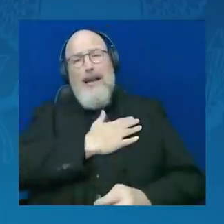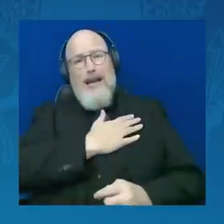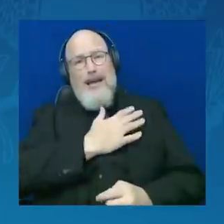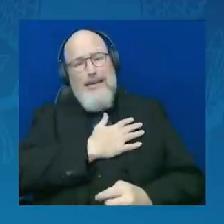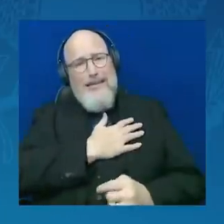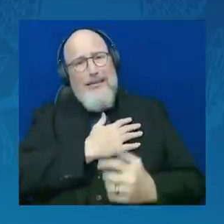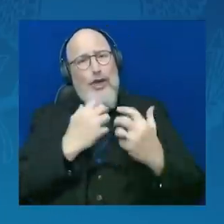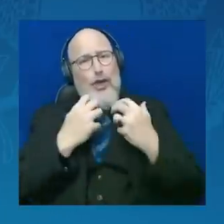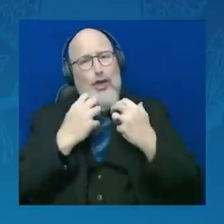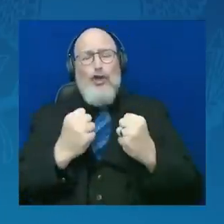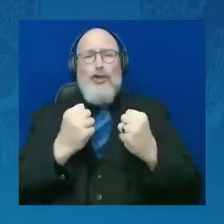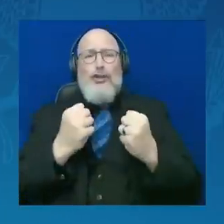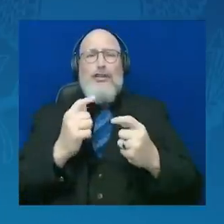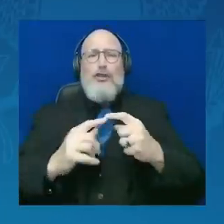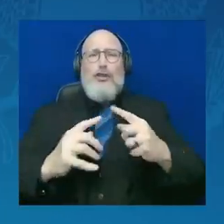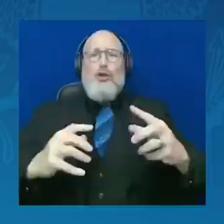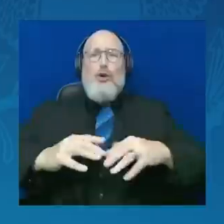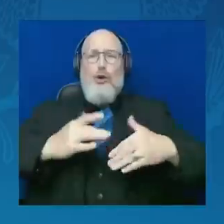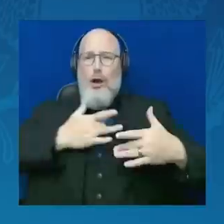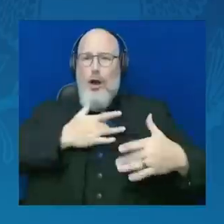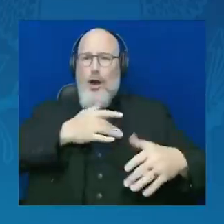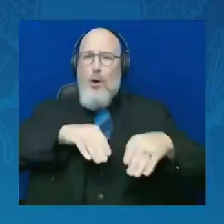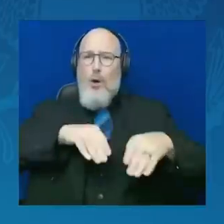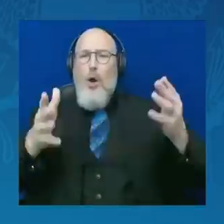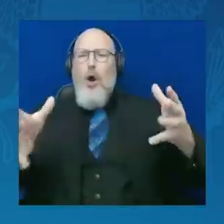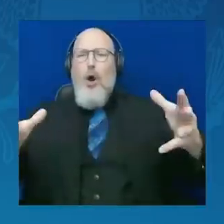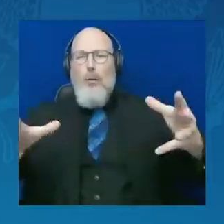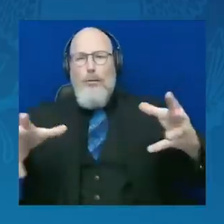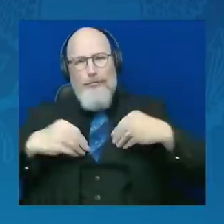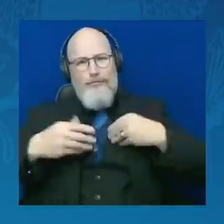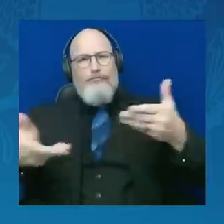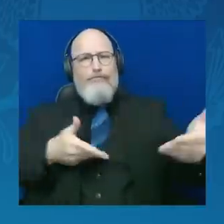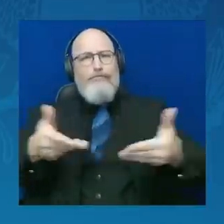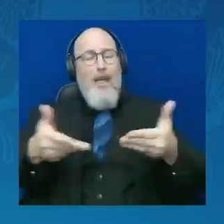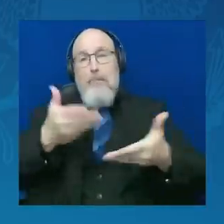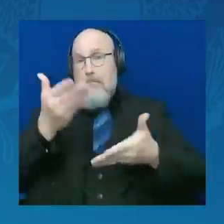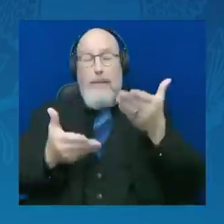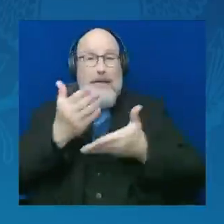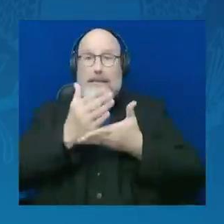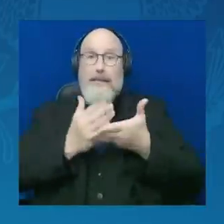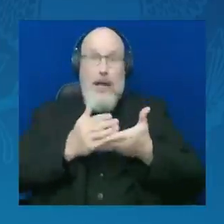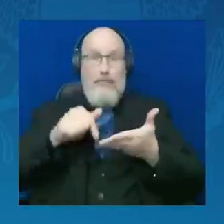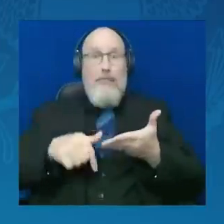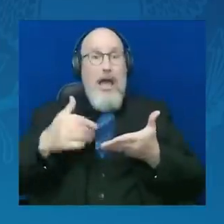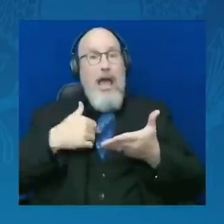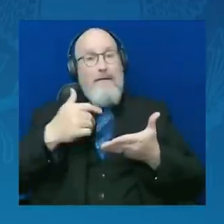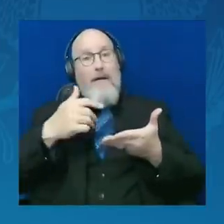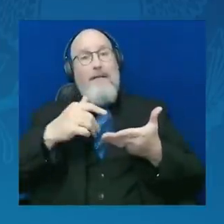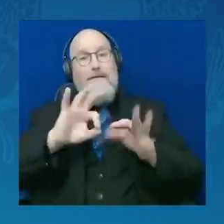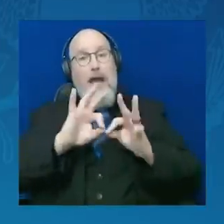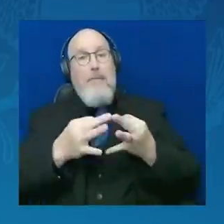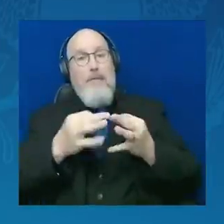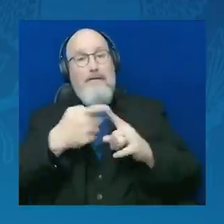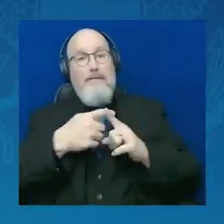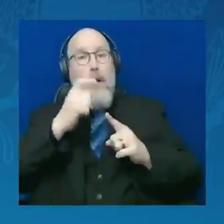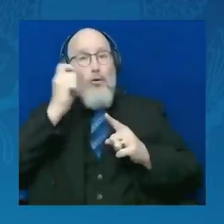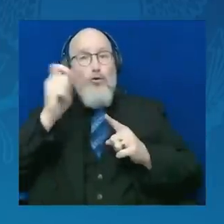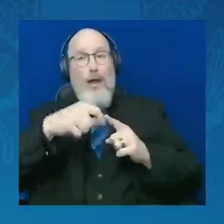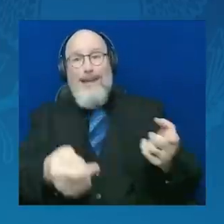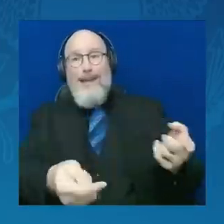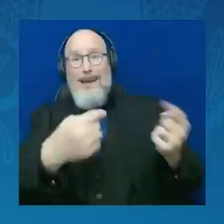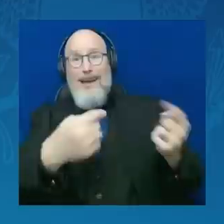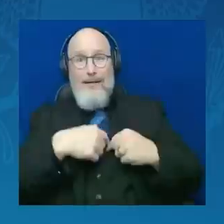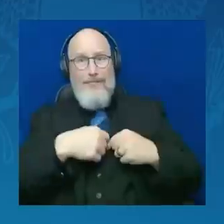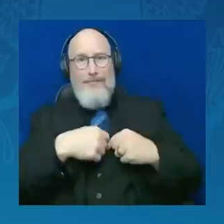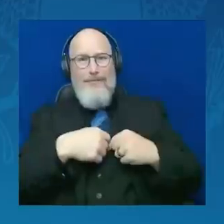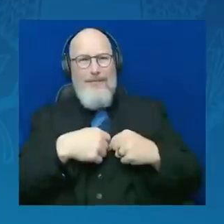there have been some here who have relatives who have arrived from Ukraine, but I think there are many more who are taking in